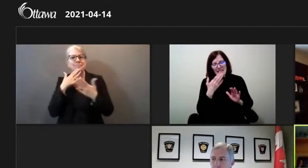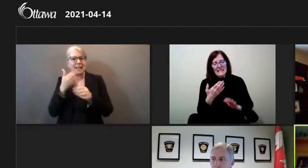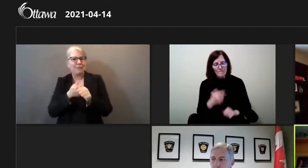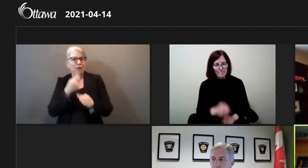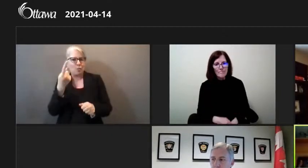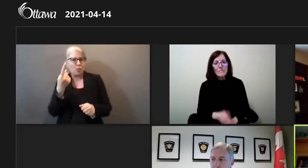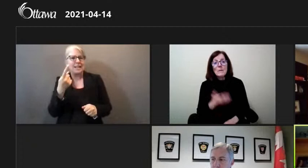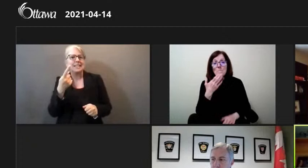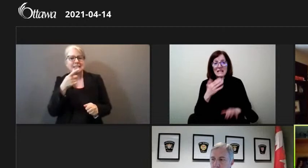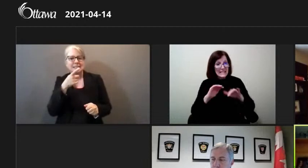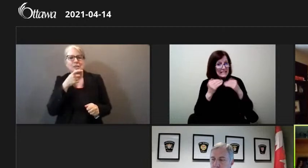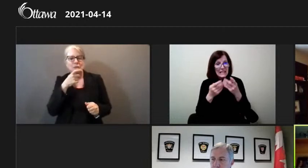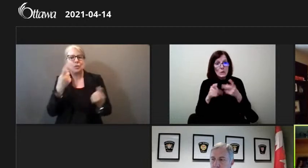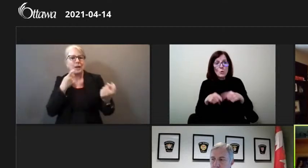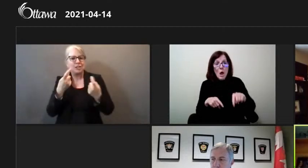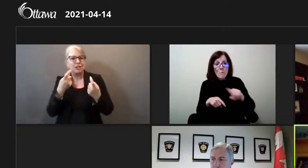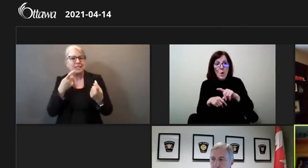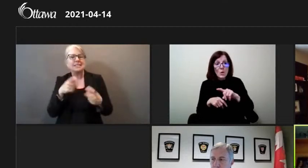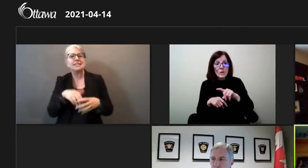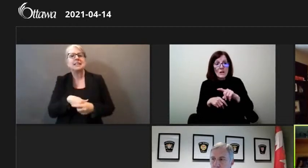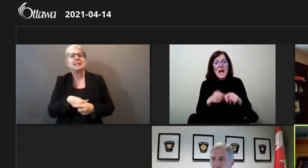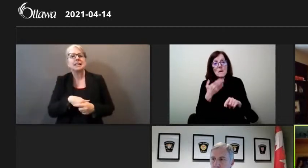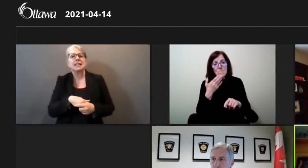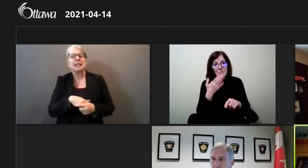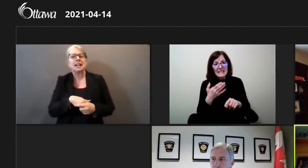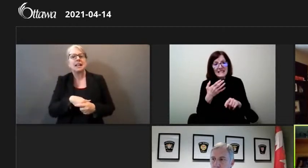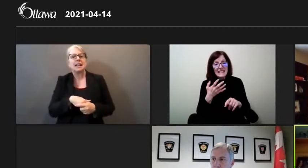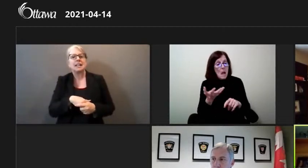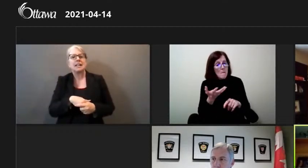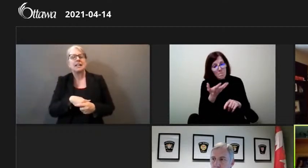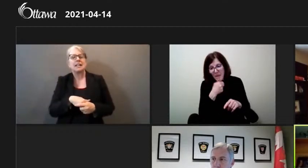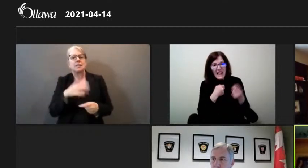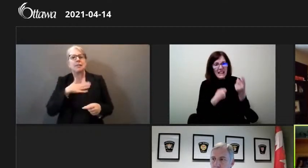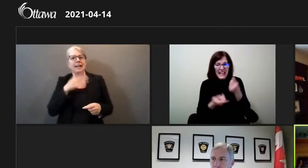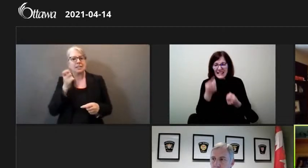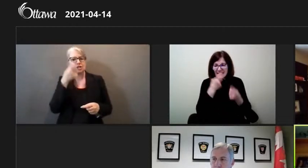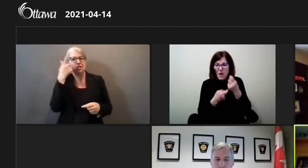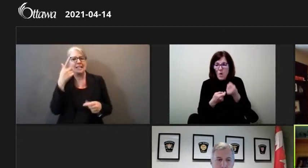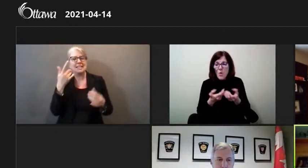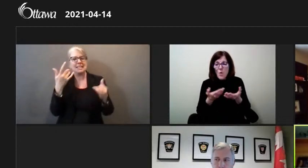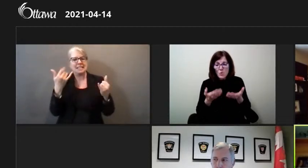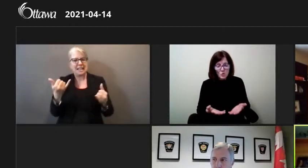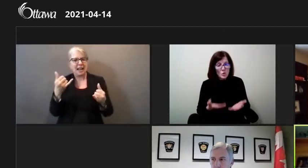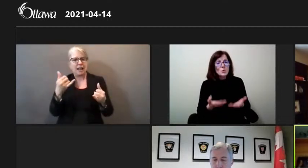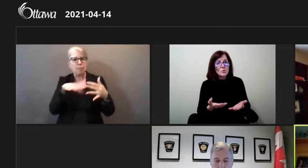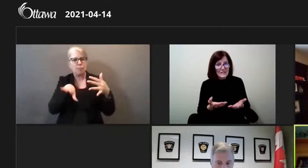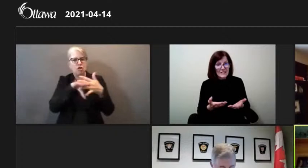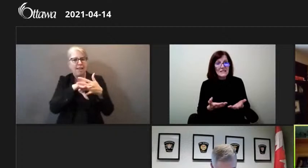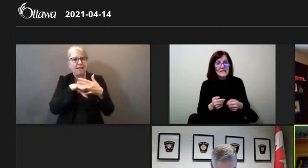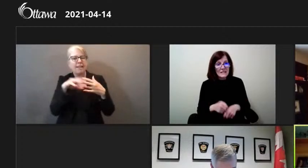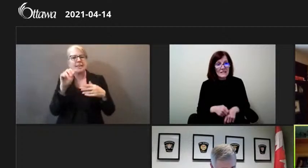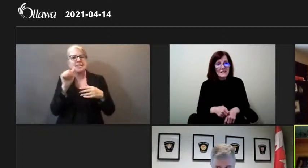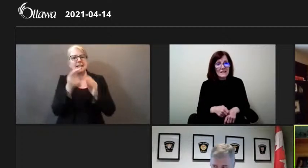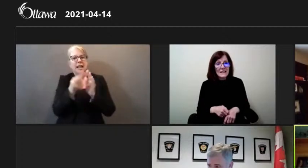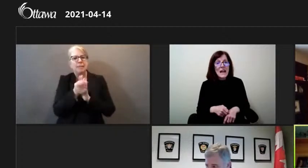who had questions. My understanding is we're now going to take a 10-minute